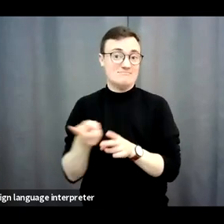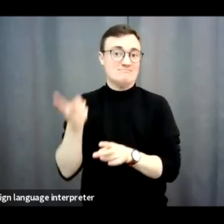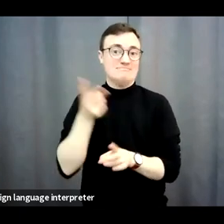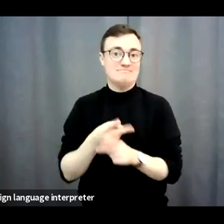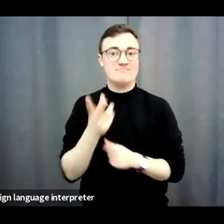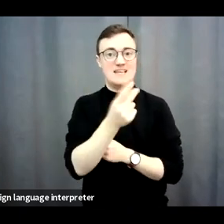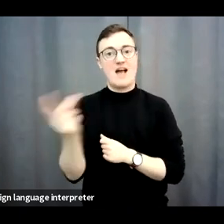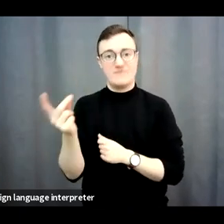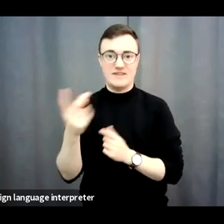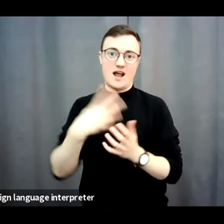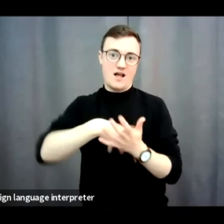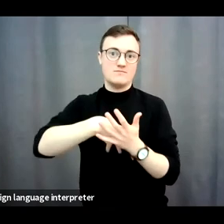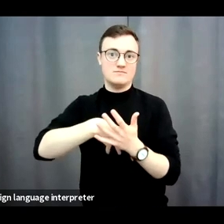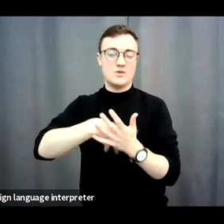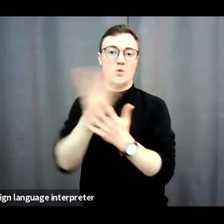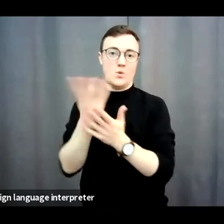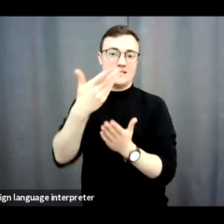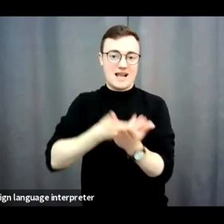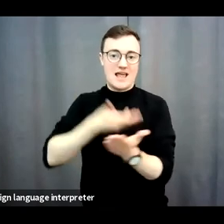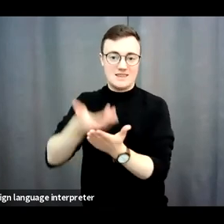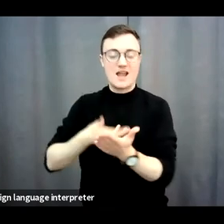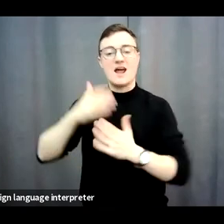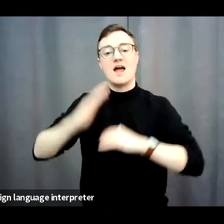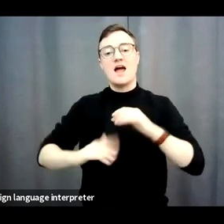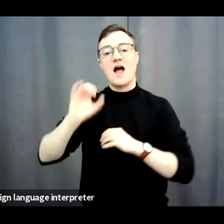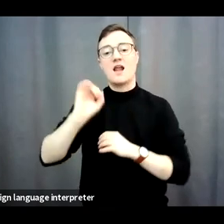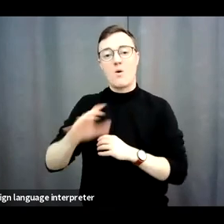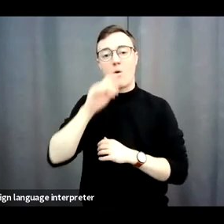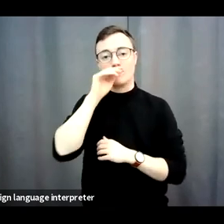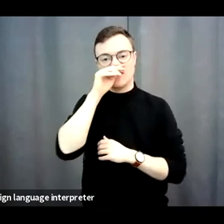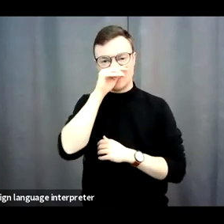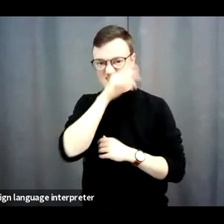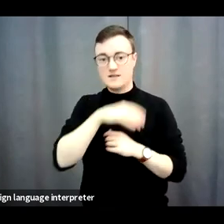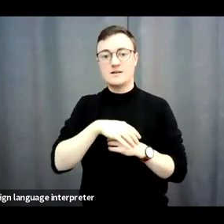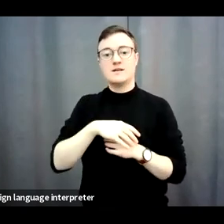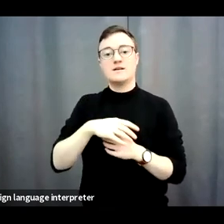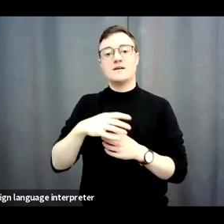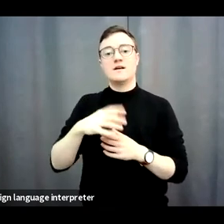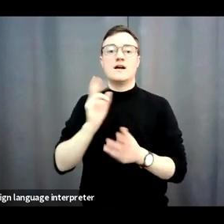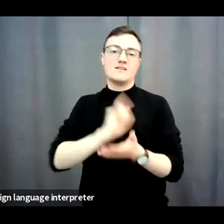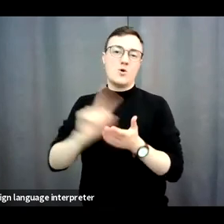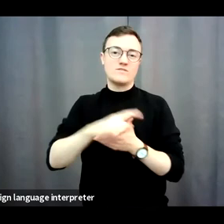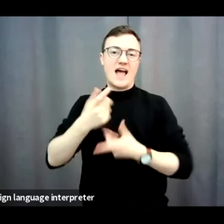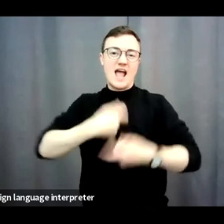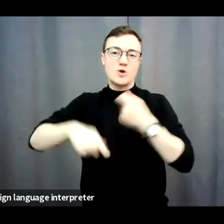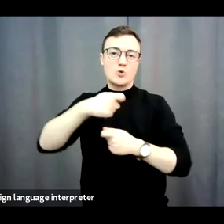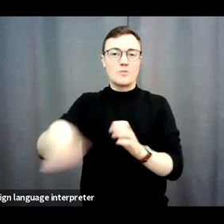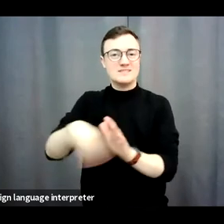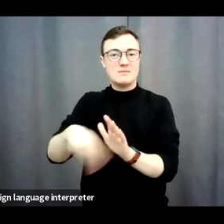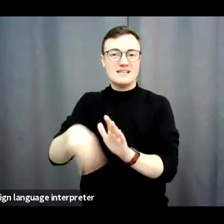other Nordic countries, is that financial support is often inadequate for